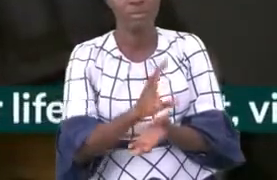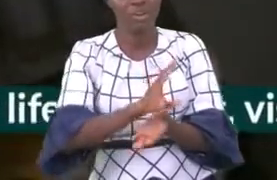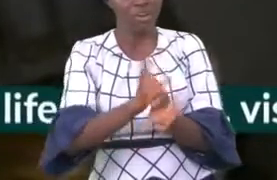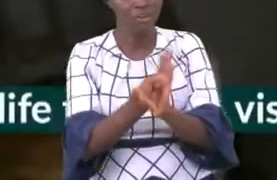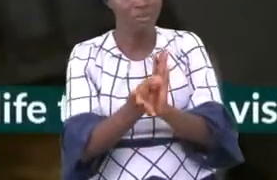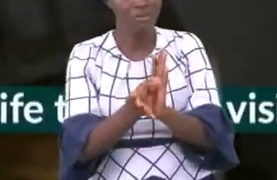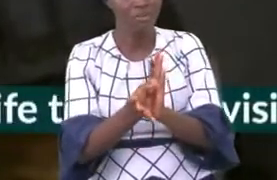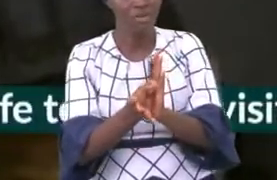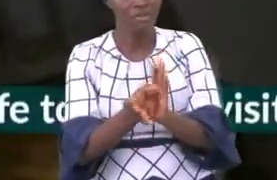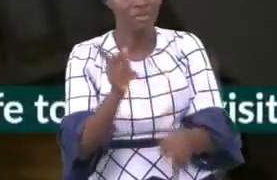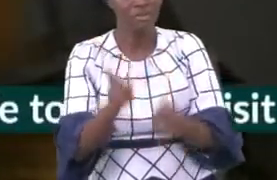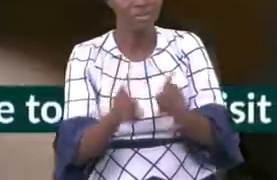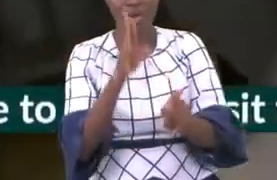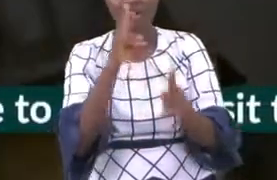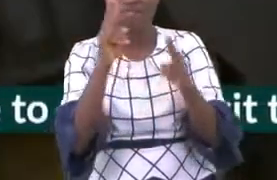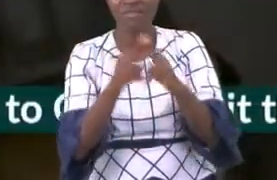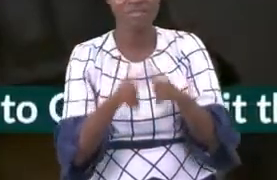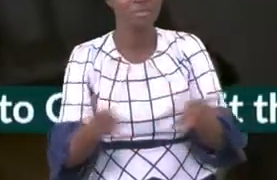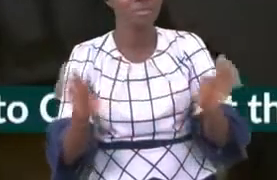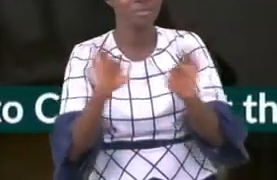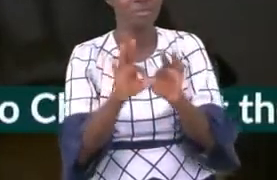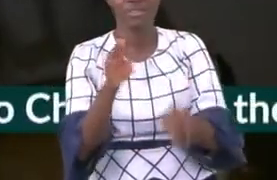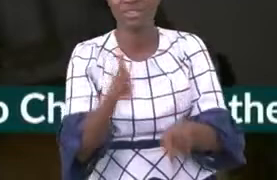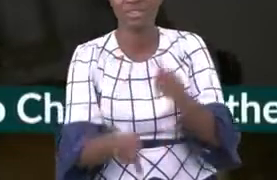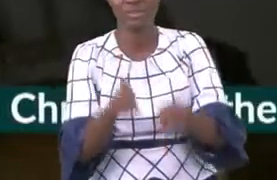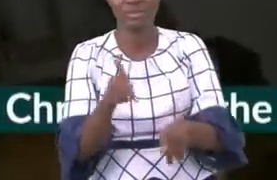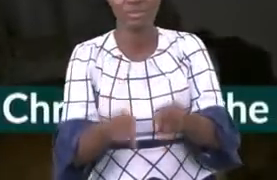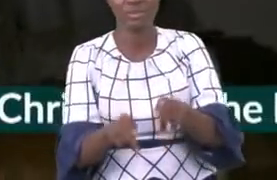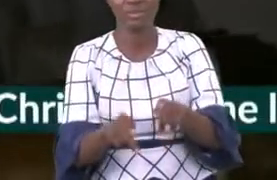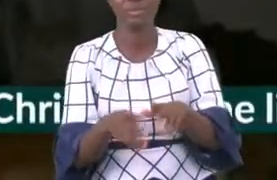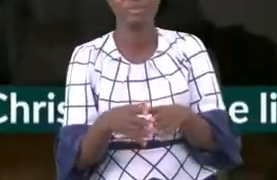our counselors are there to help you.